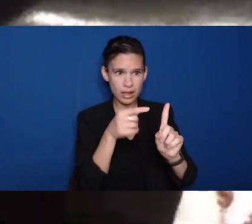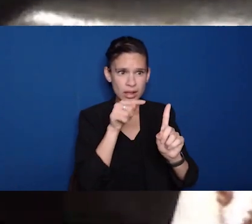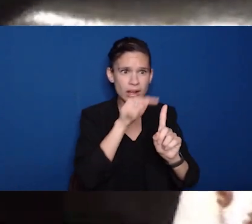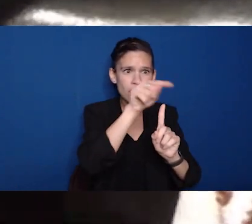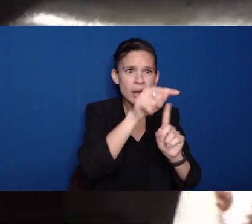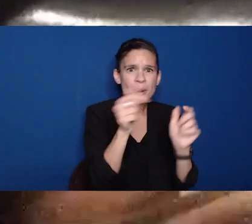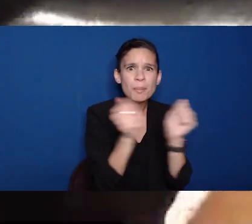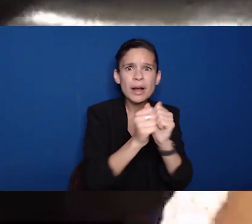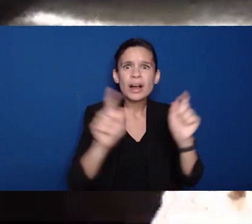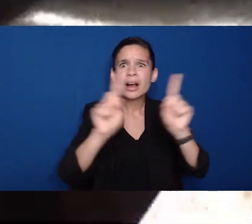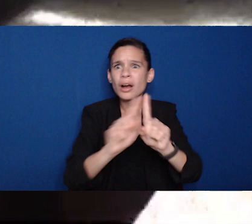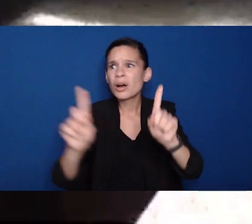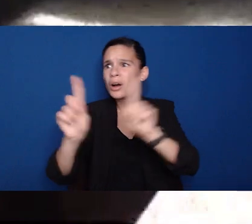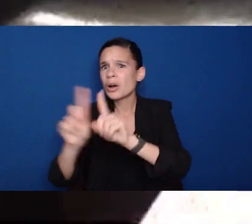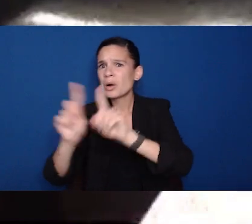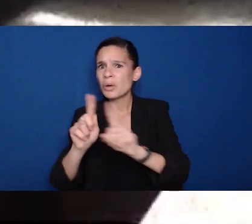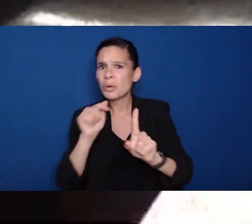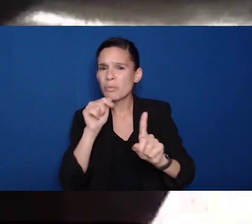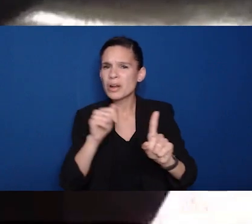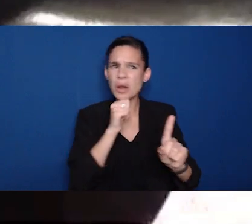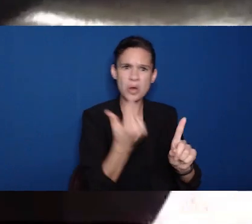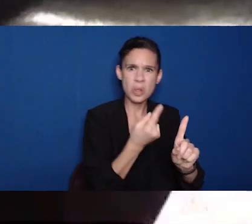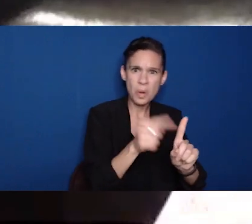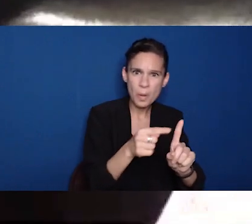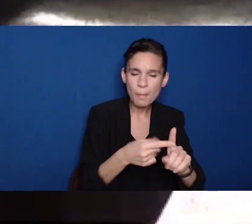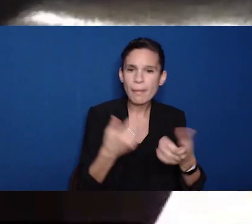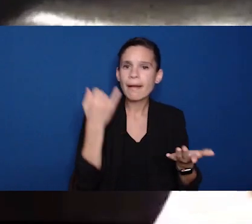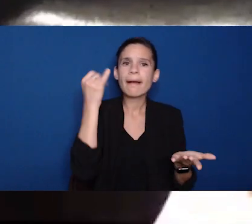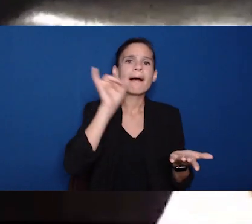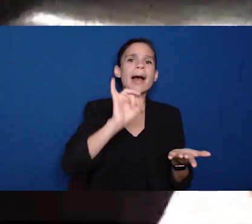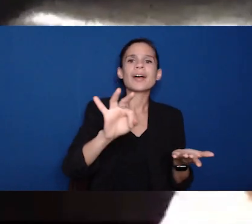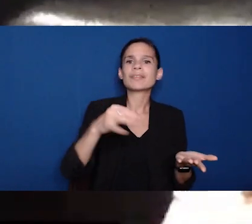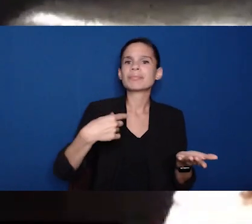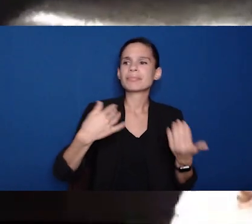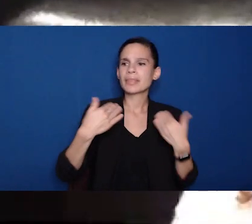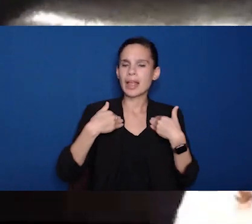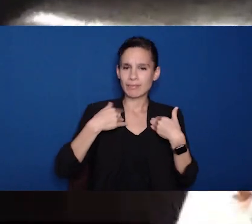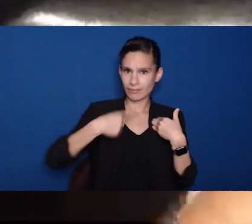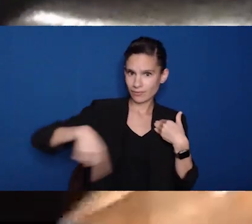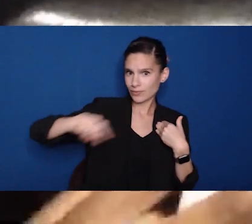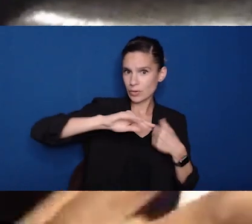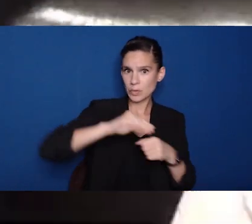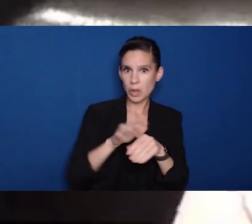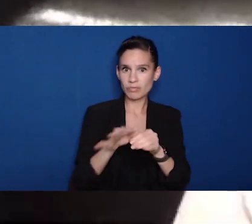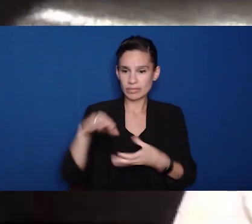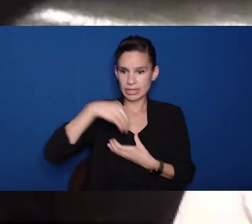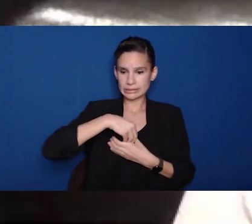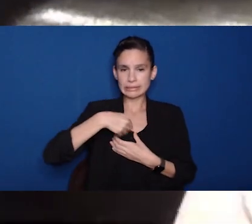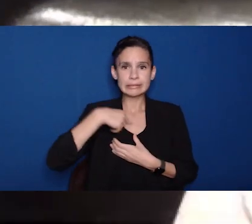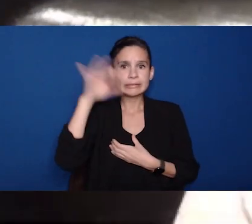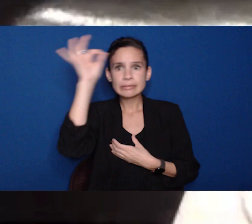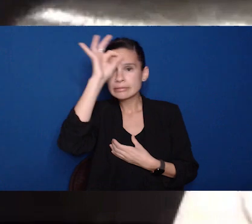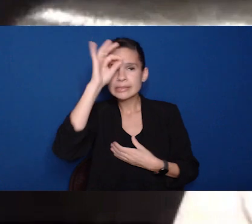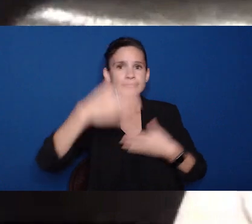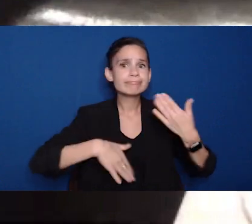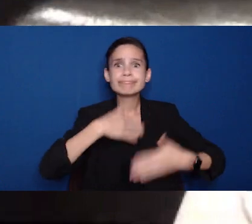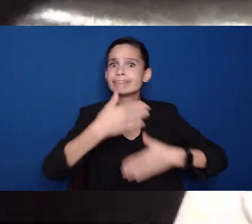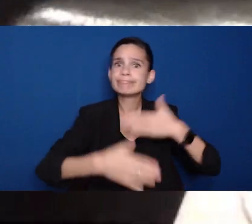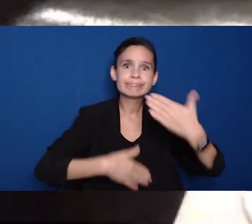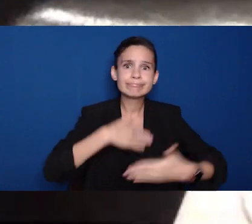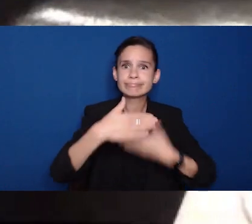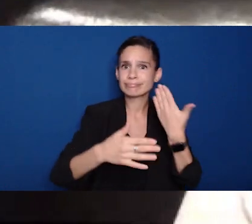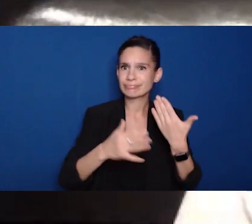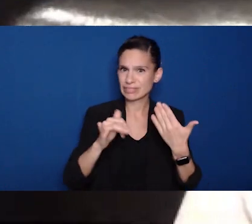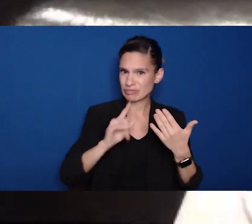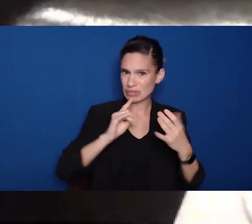were alone. So the question is, it's probably, many of us are probably incubators of this or carriers and don't know it. But